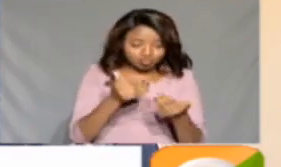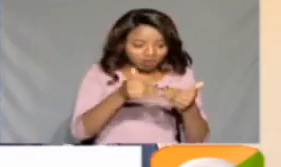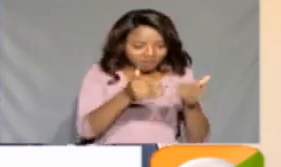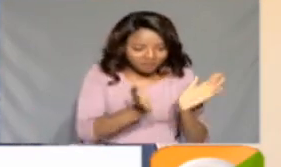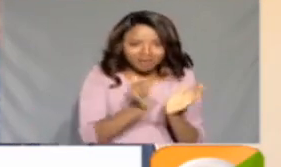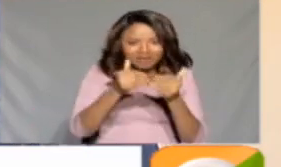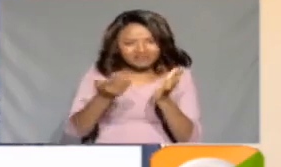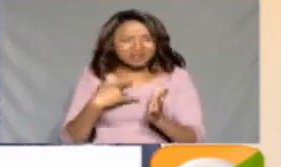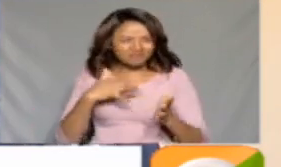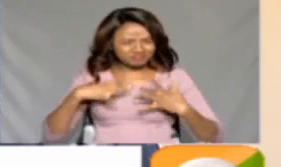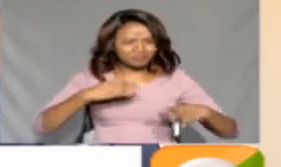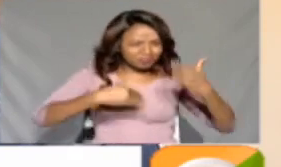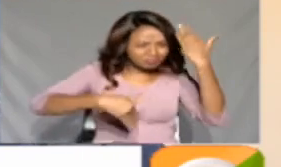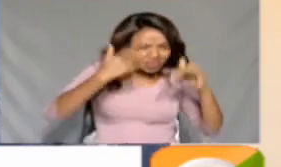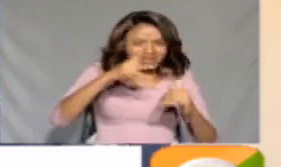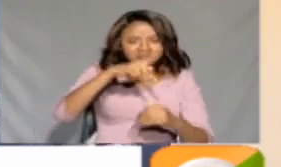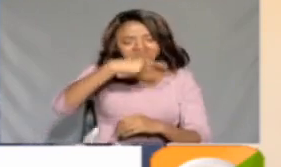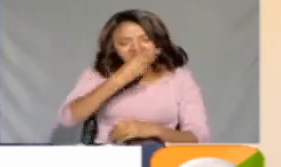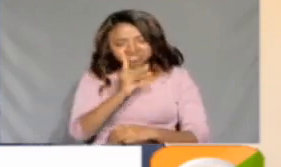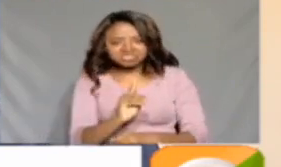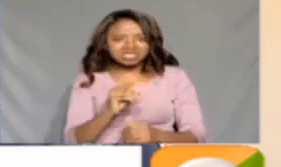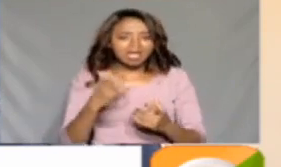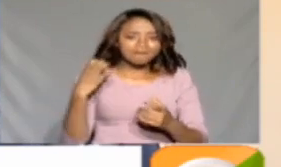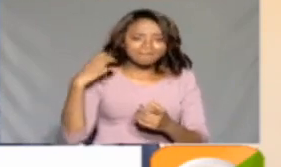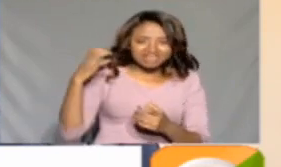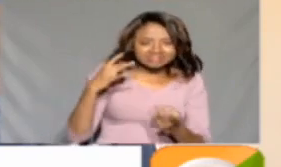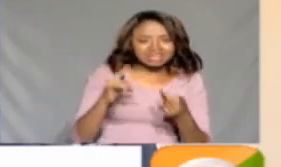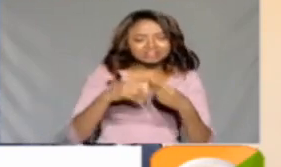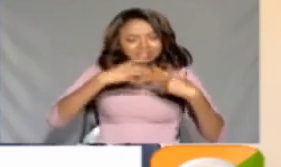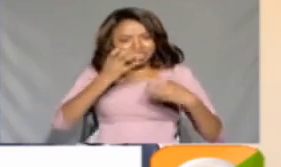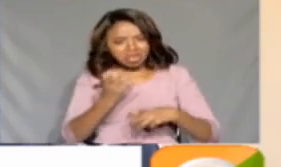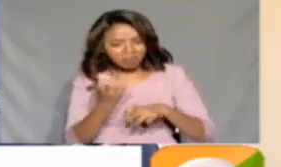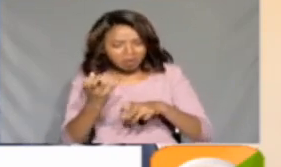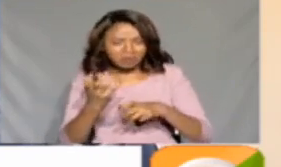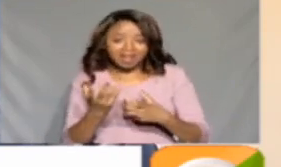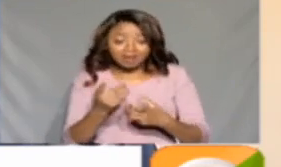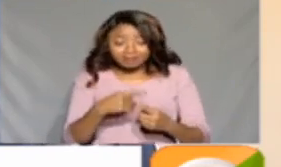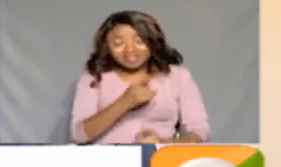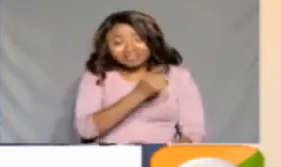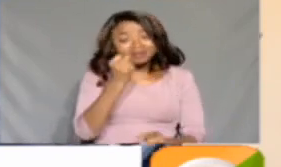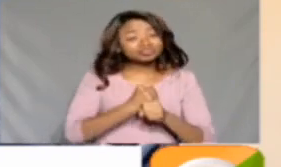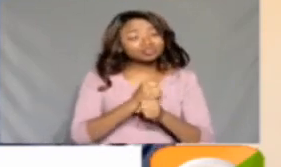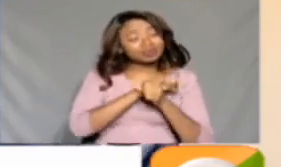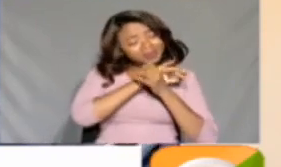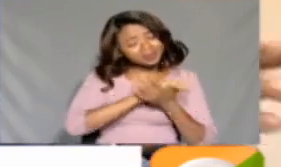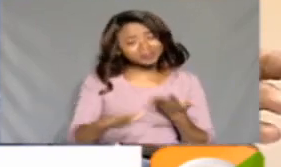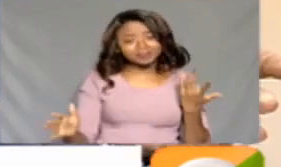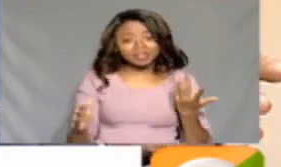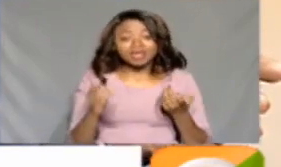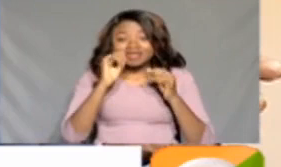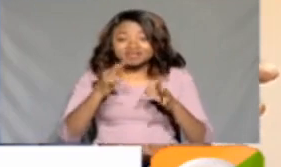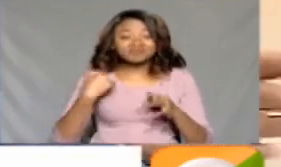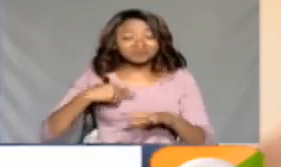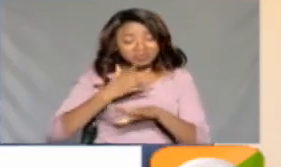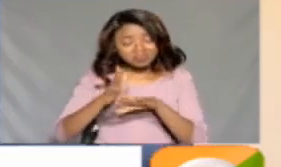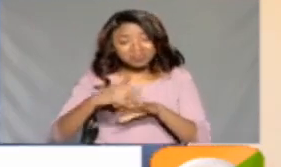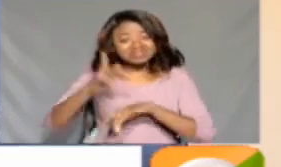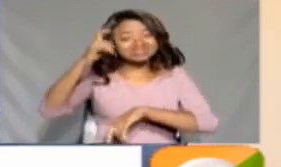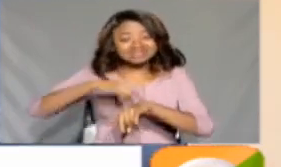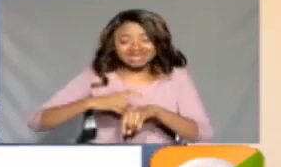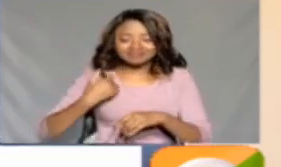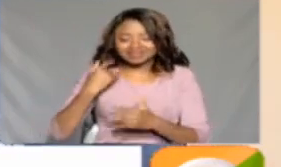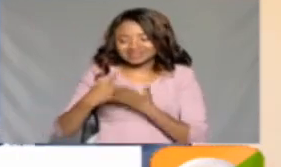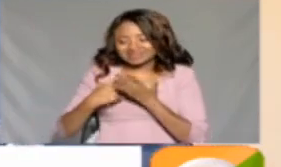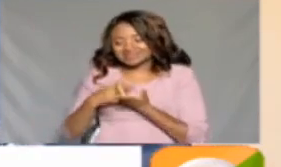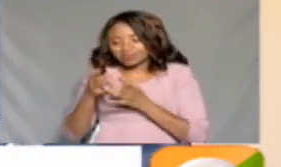qualified, PhDs, master's degrees, diplomas, and so forth, and they're jobless. Okay. So if you're going to spend all our time on these